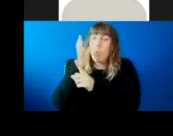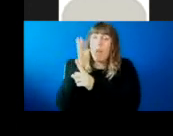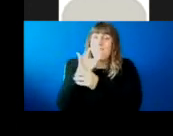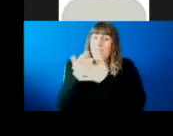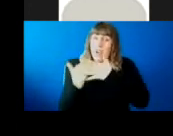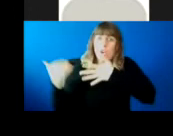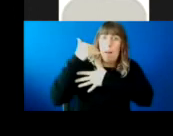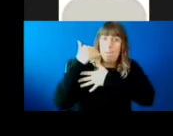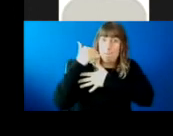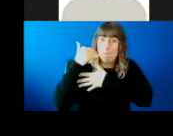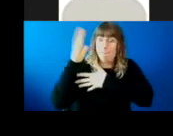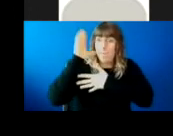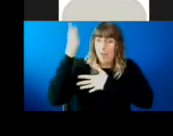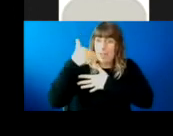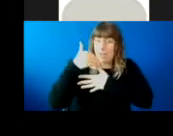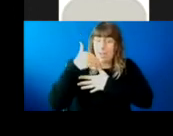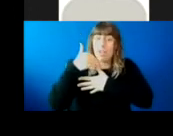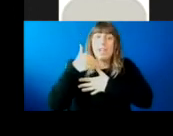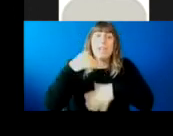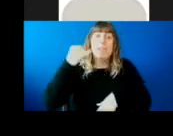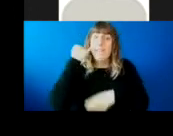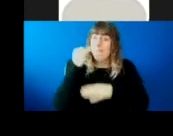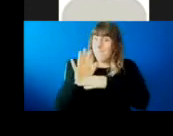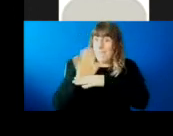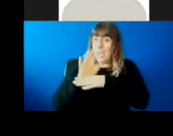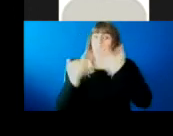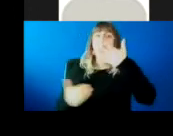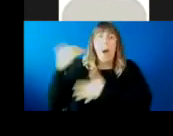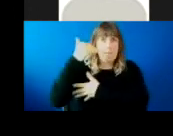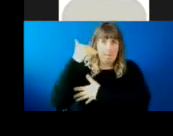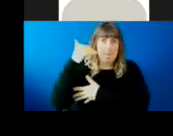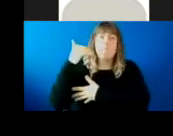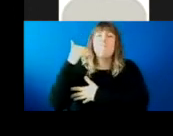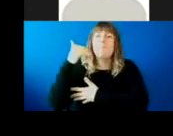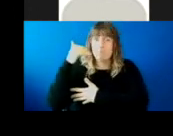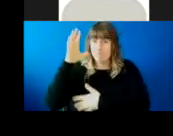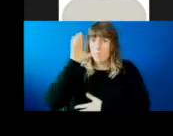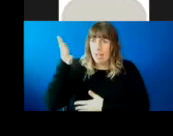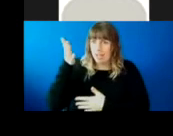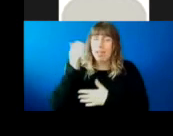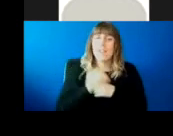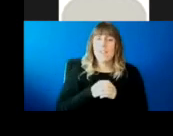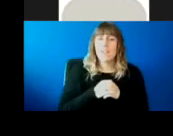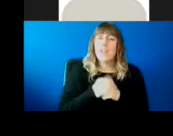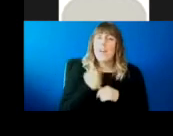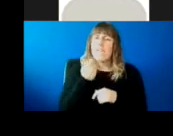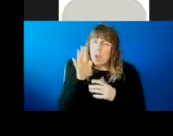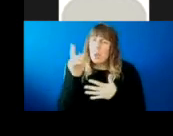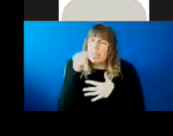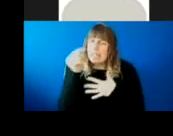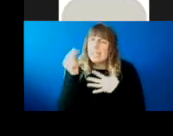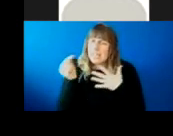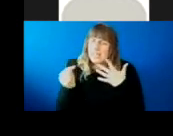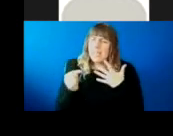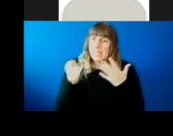buried. Anything that has video gets favored and not buried. And there are a few things like that